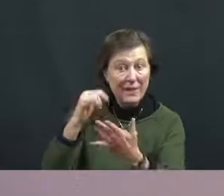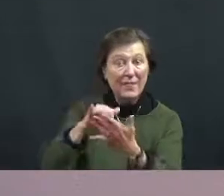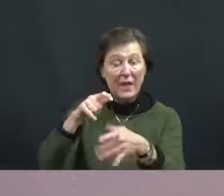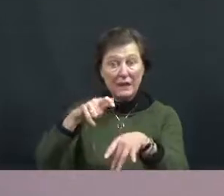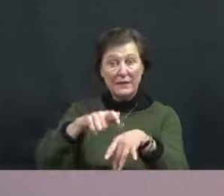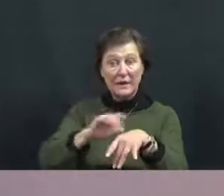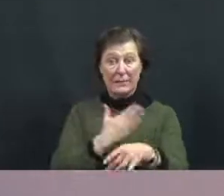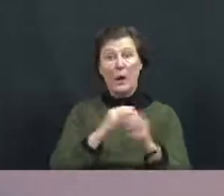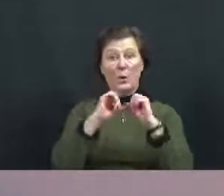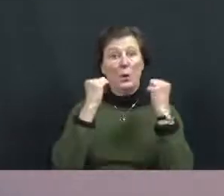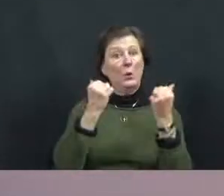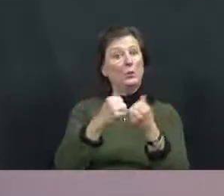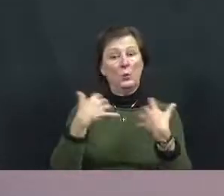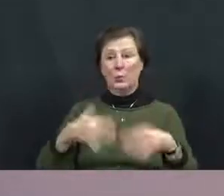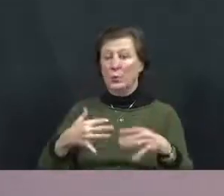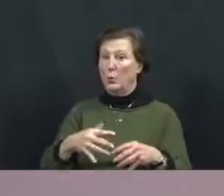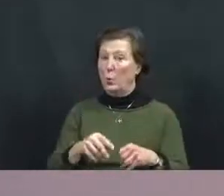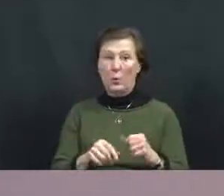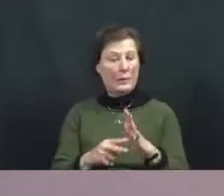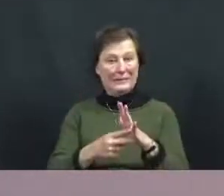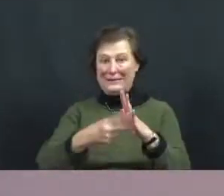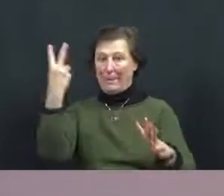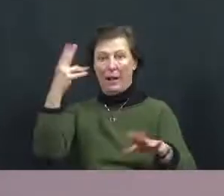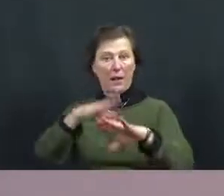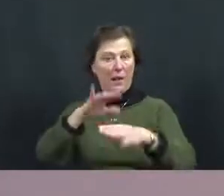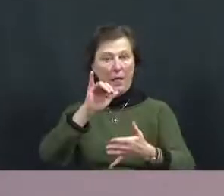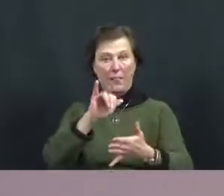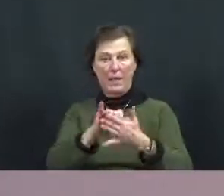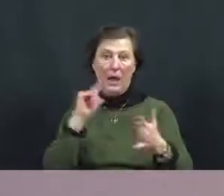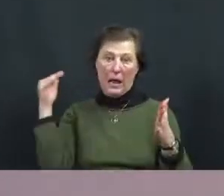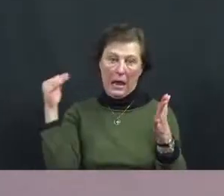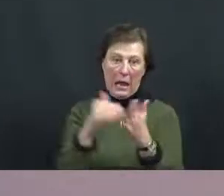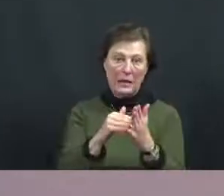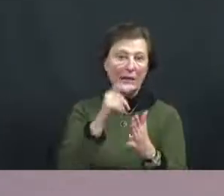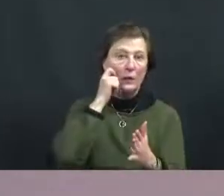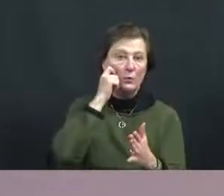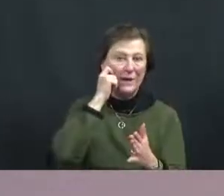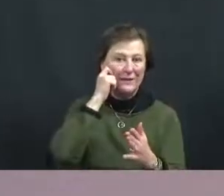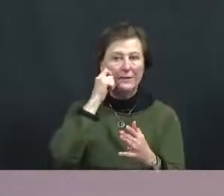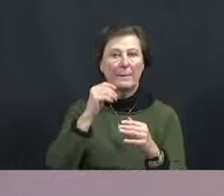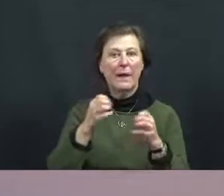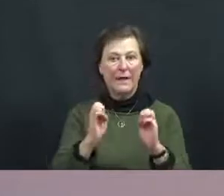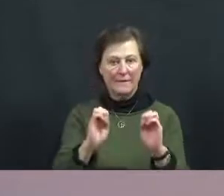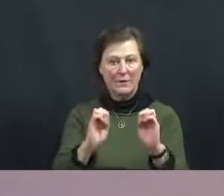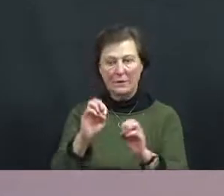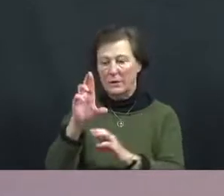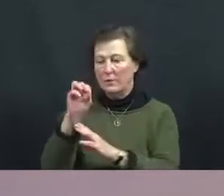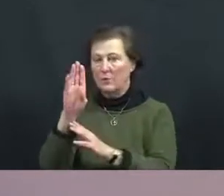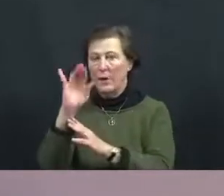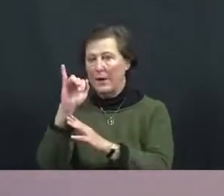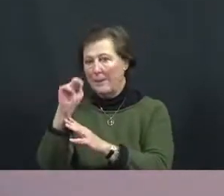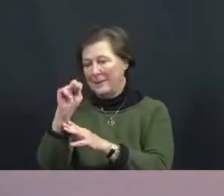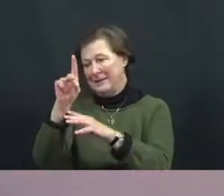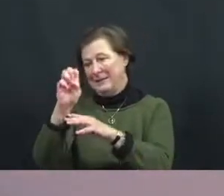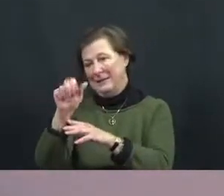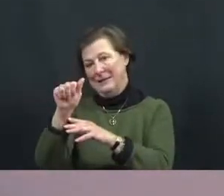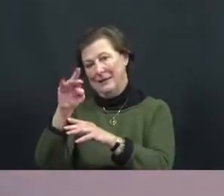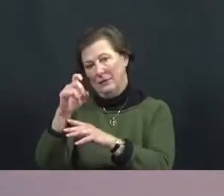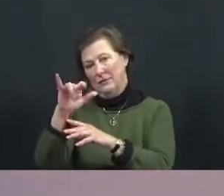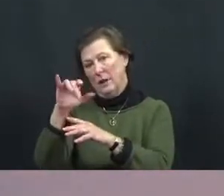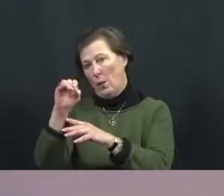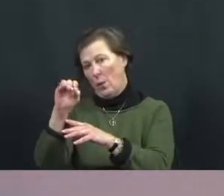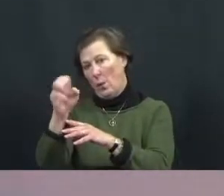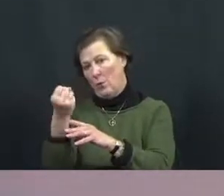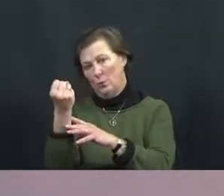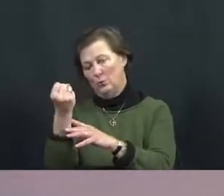on their misguided anti-racism efforts. Robin DiAngelo's book, White Fragility, which I